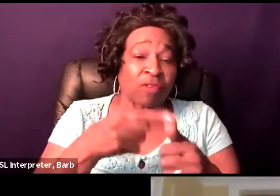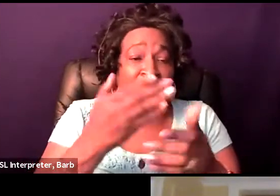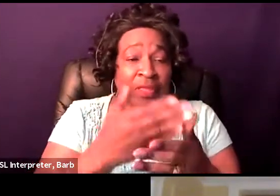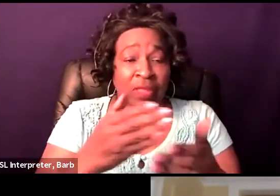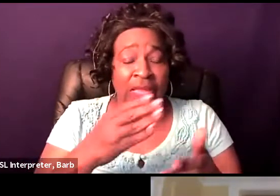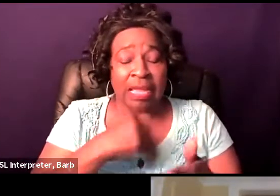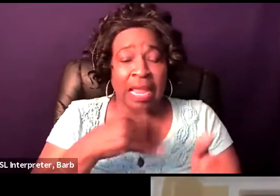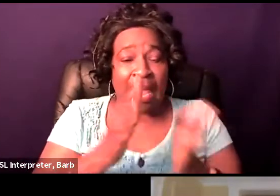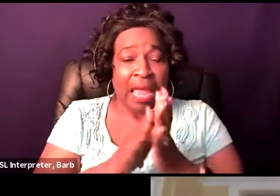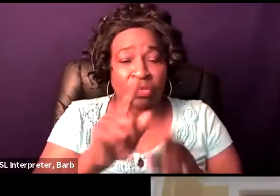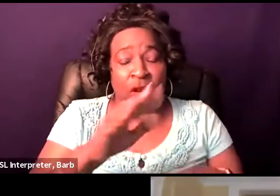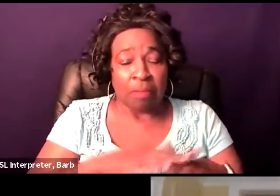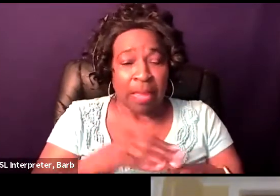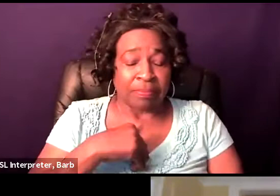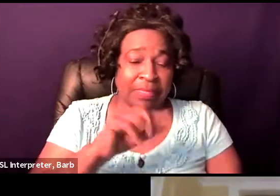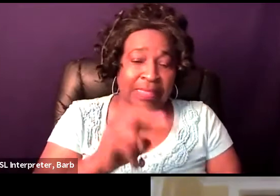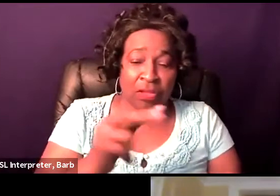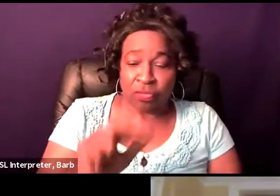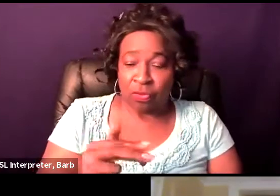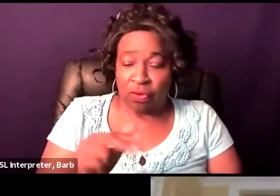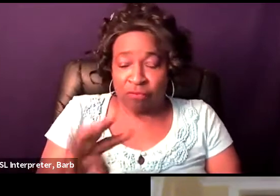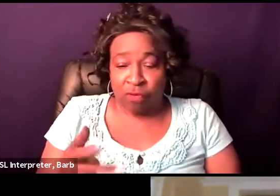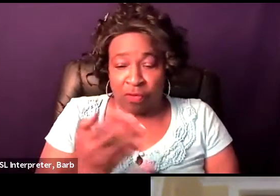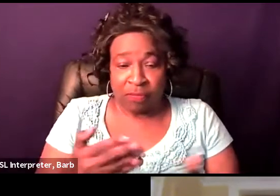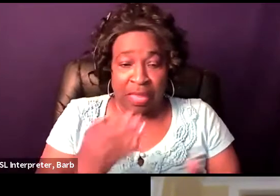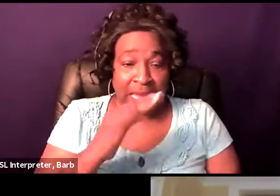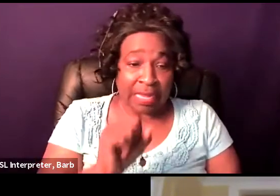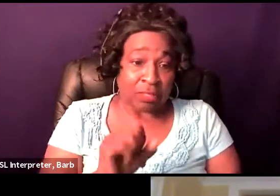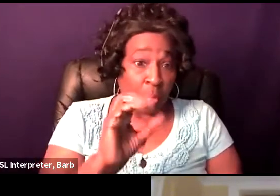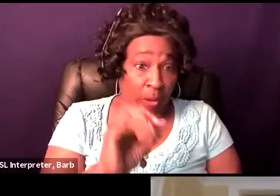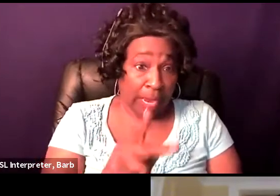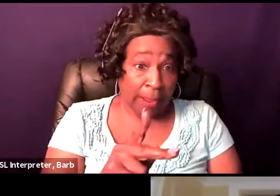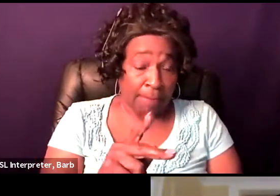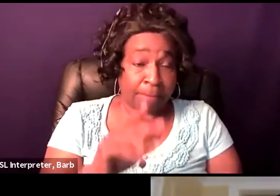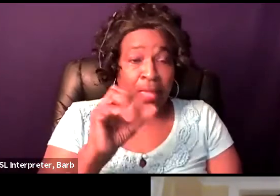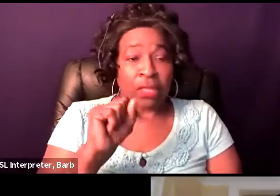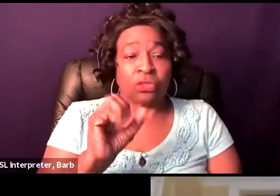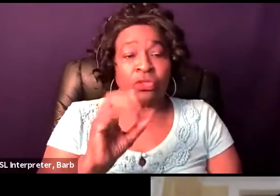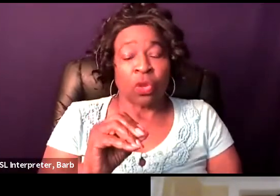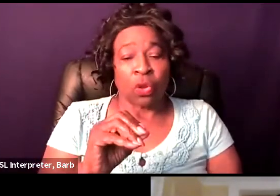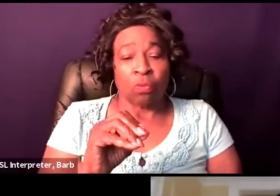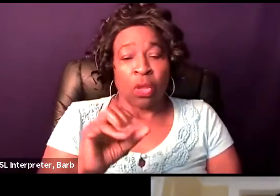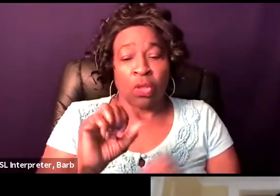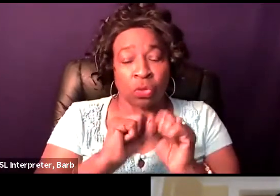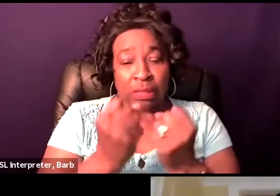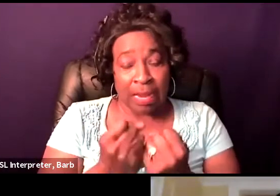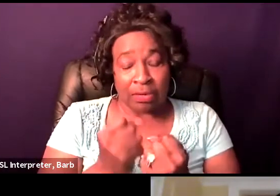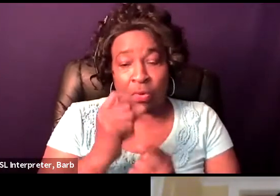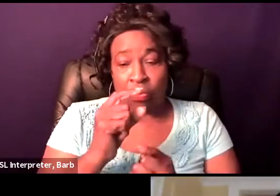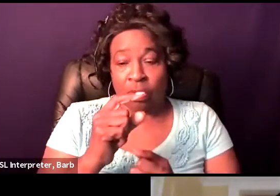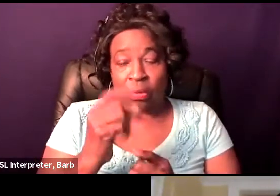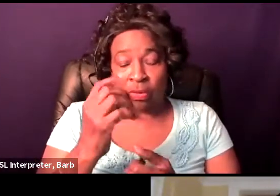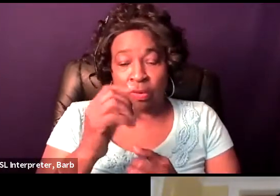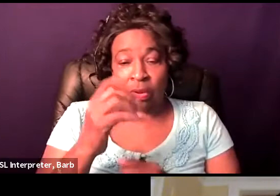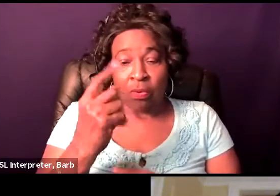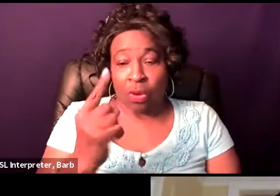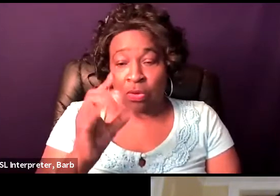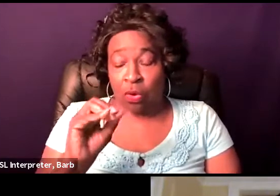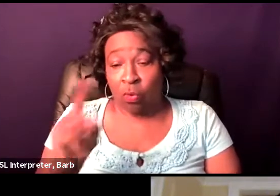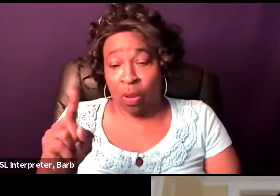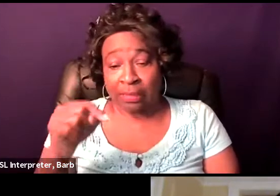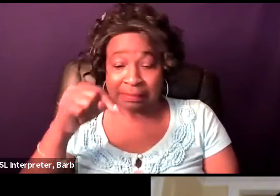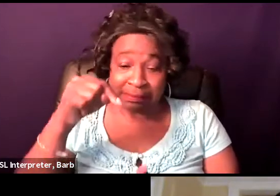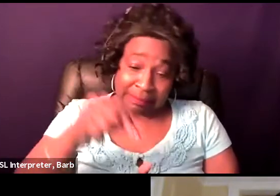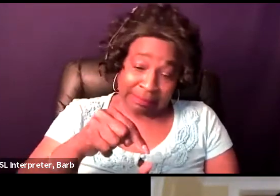remind me what the second, third, fourth one is. Okay. So sociology 101, context matters.